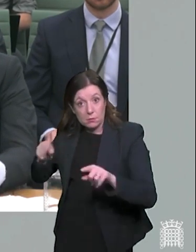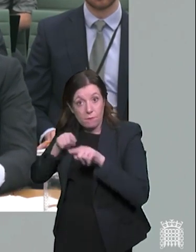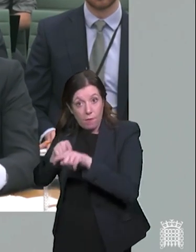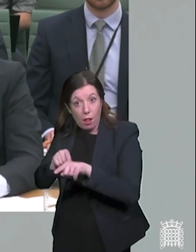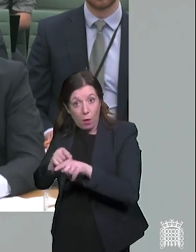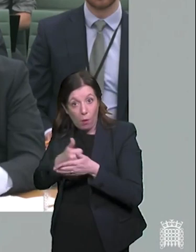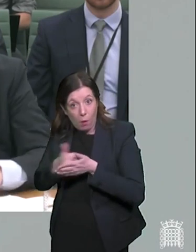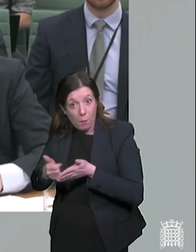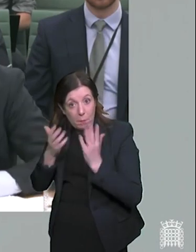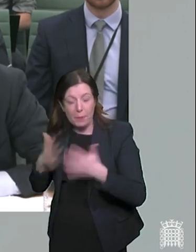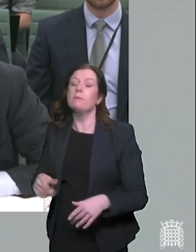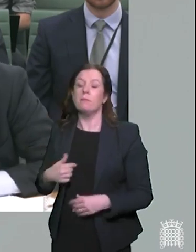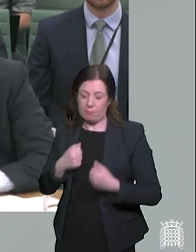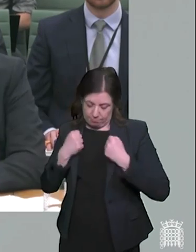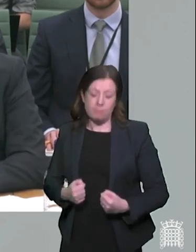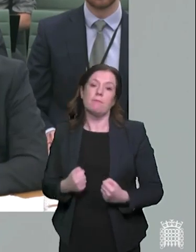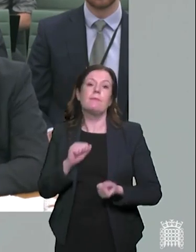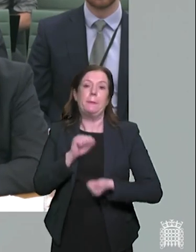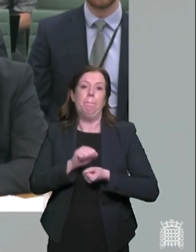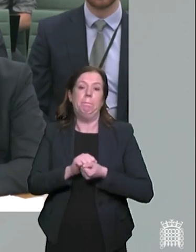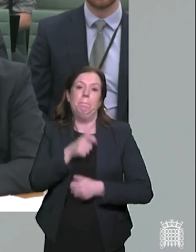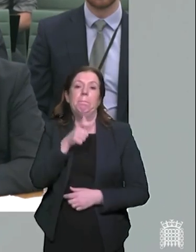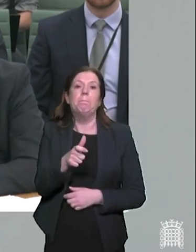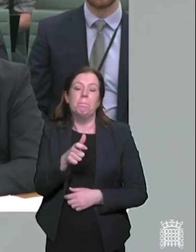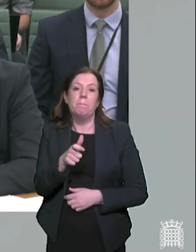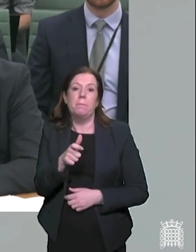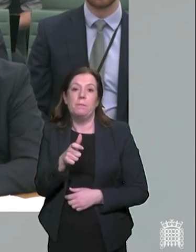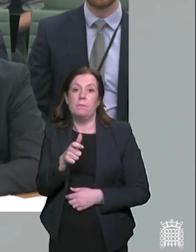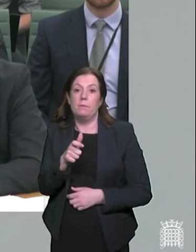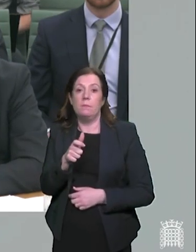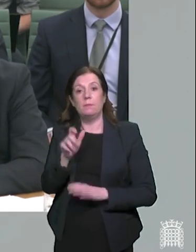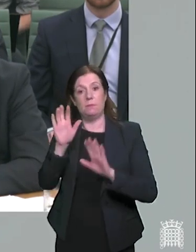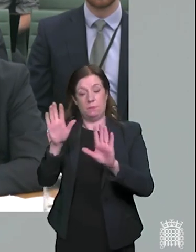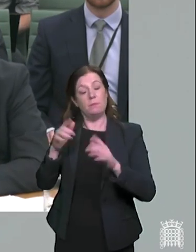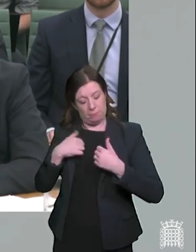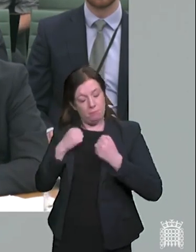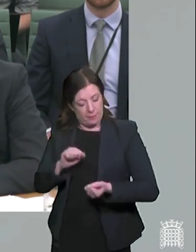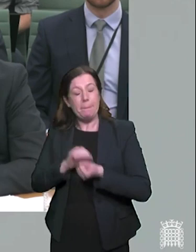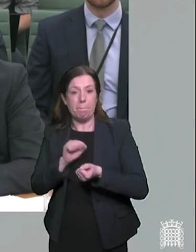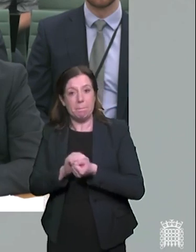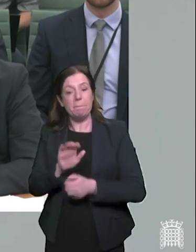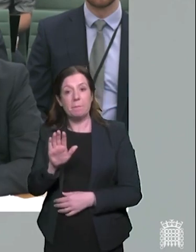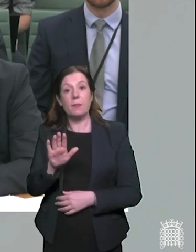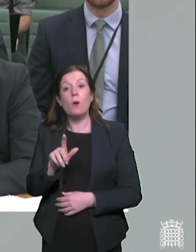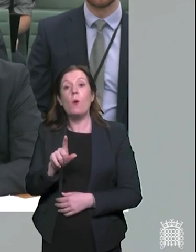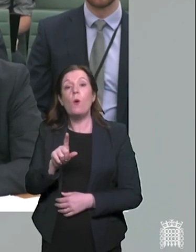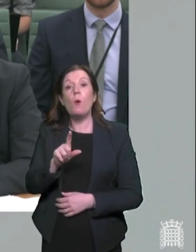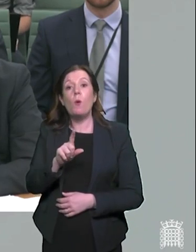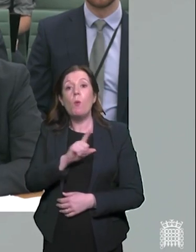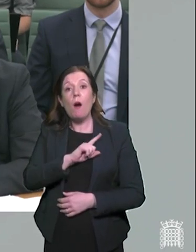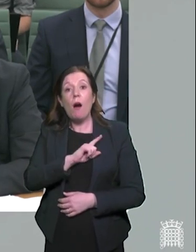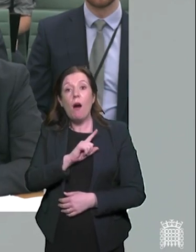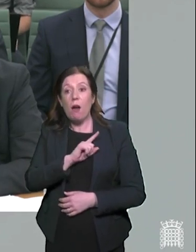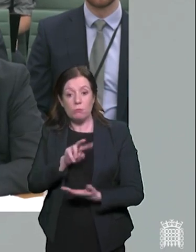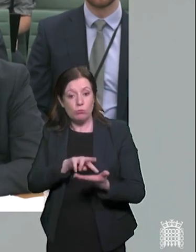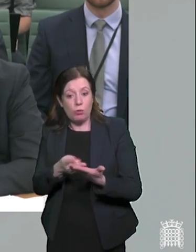Do you want to assert that to this committee? I do. And what I want to make, I do. And because I see no reason to